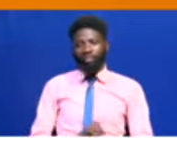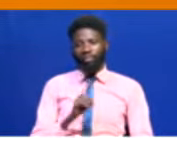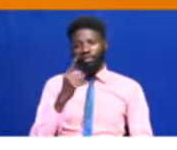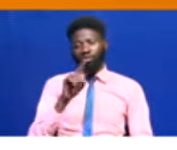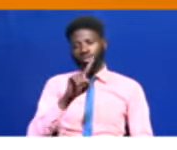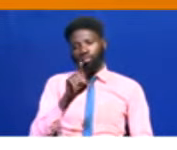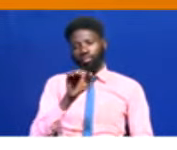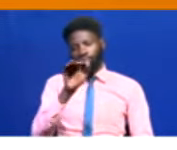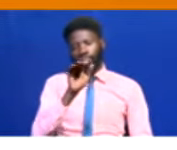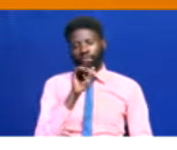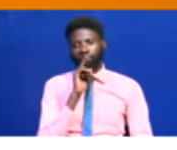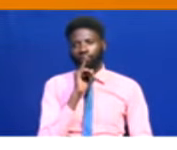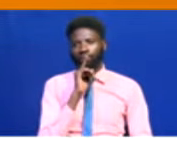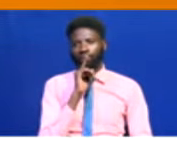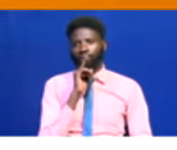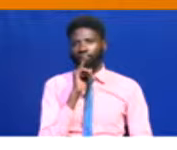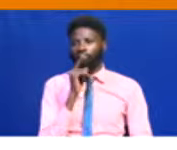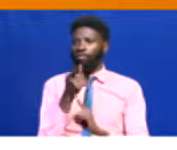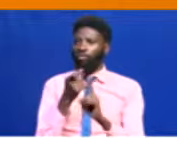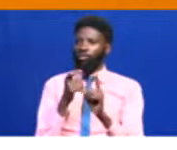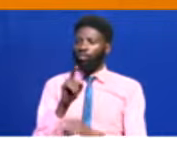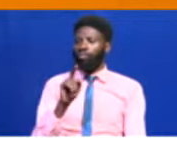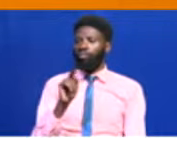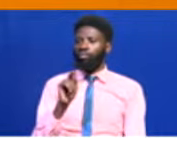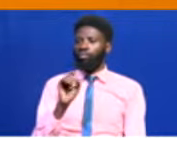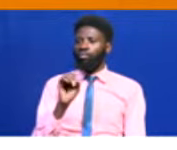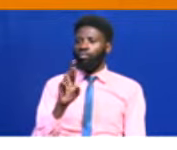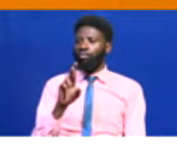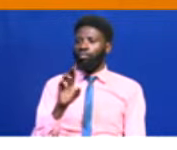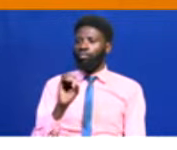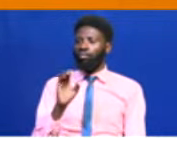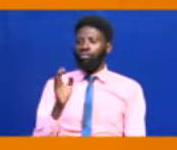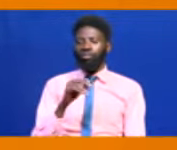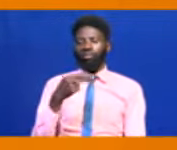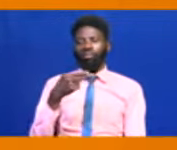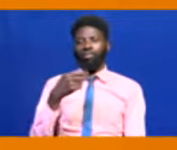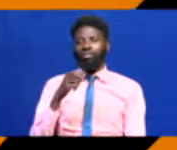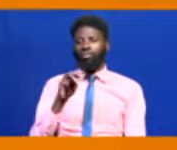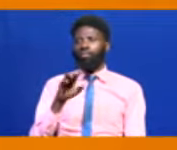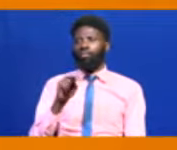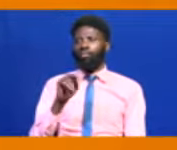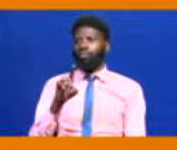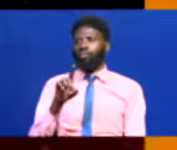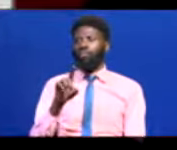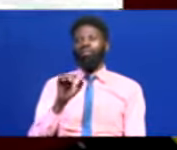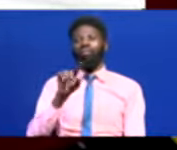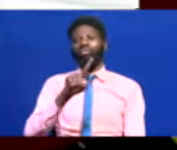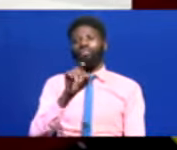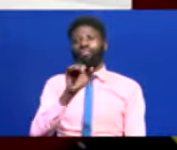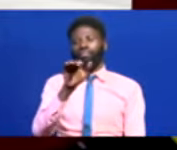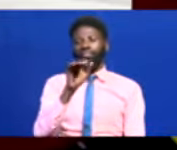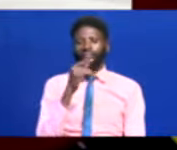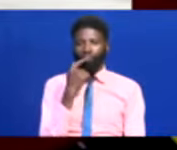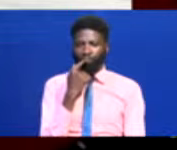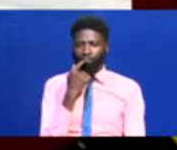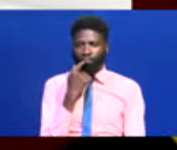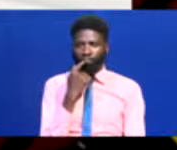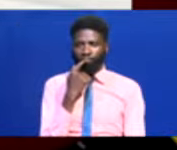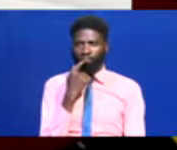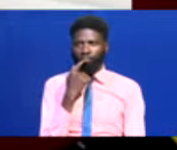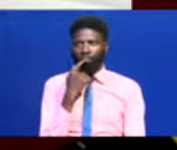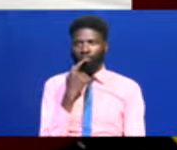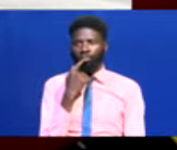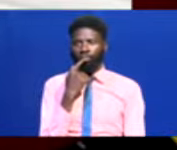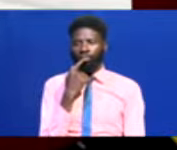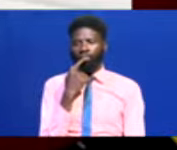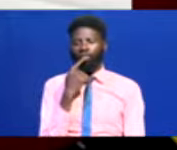to you, sir, is from Toro Hemund. He is asking, how will the